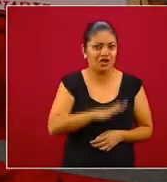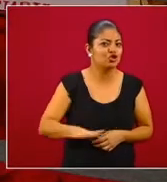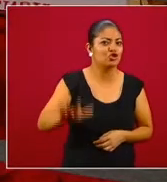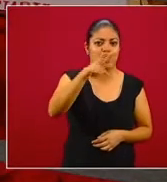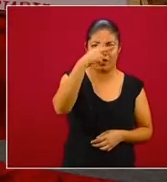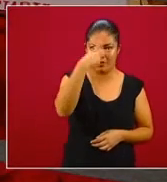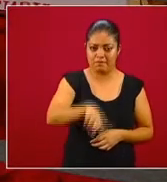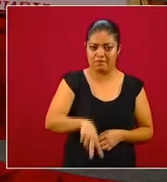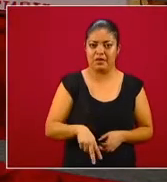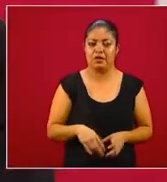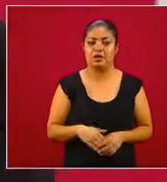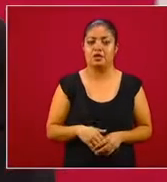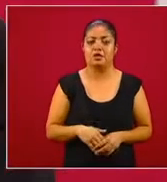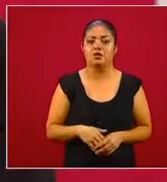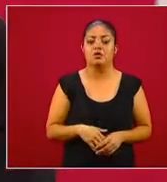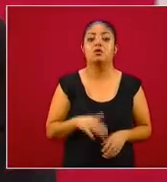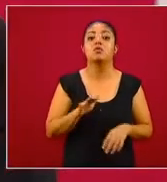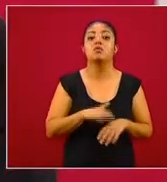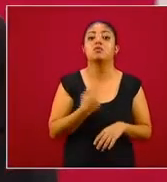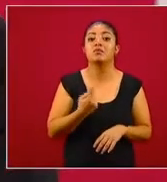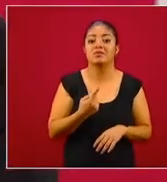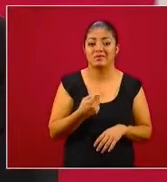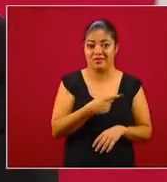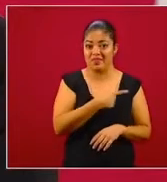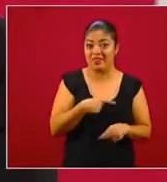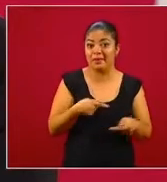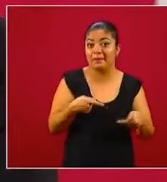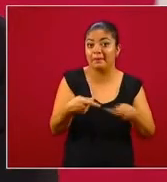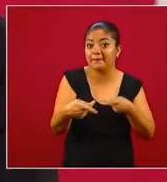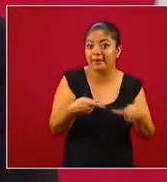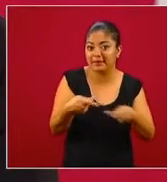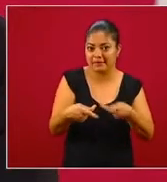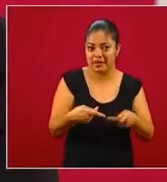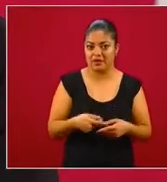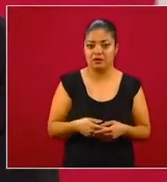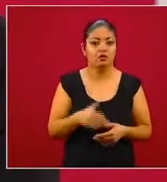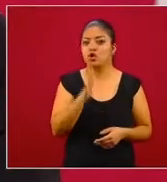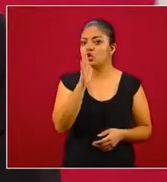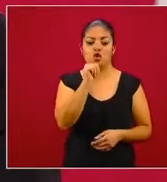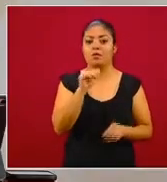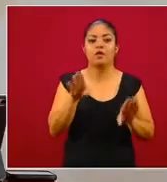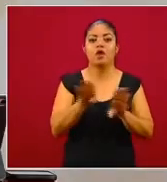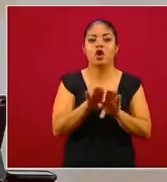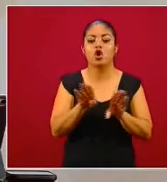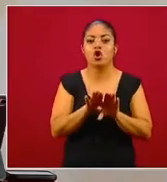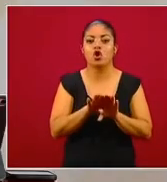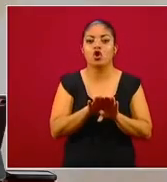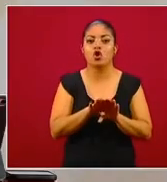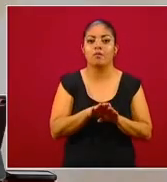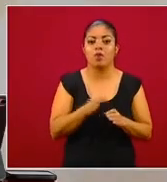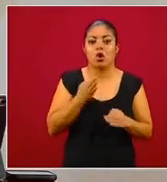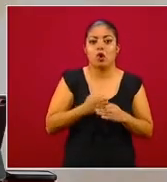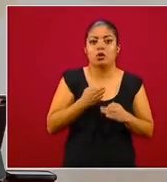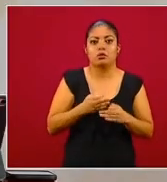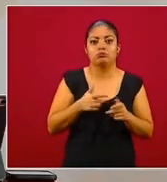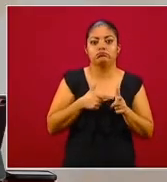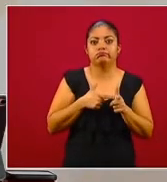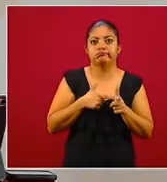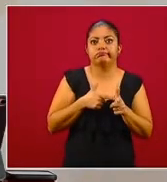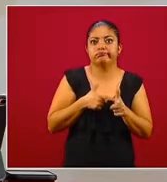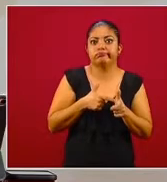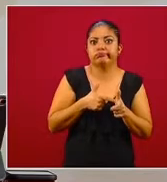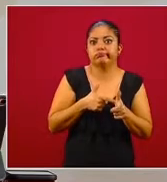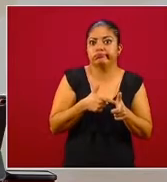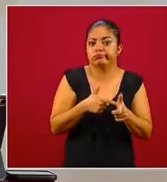worried. Mexican society is porque hay que worried. prepararnos. Well, we have to prepare ourselves. No podemos We estar cannot be in a perpetuamente en este perpetual estado cycle de of confinamiento,